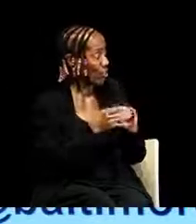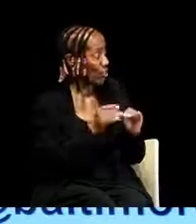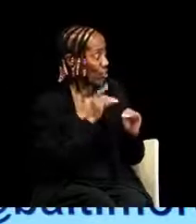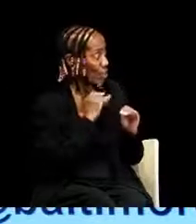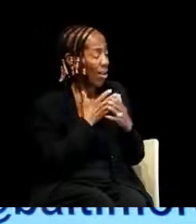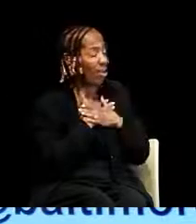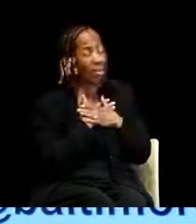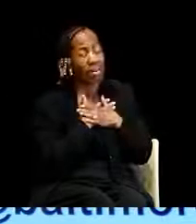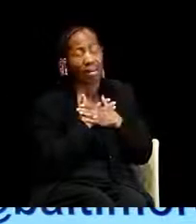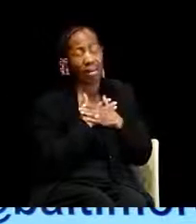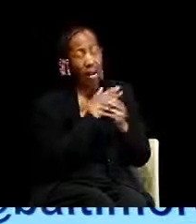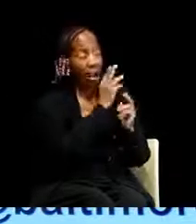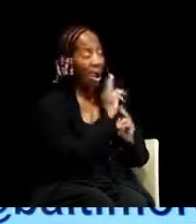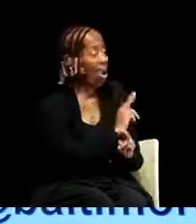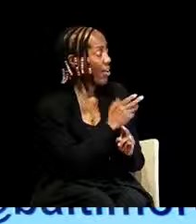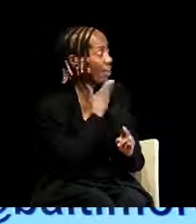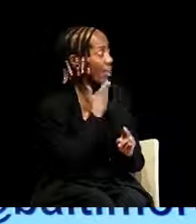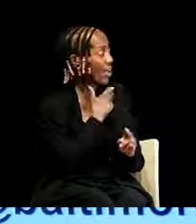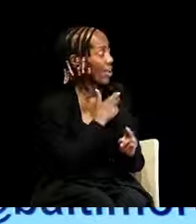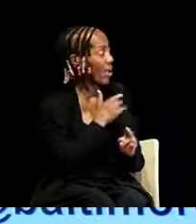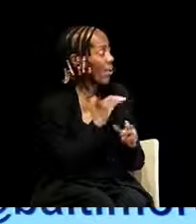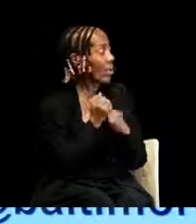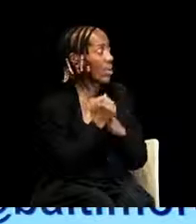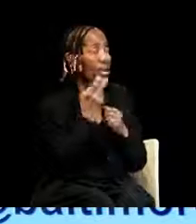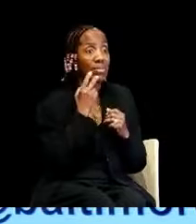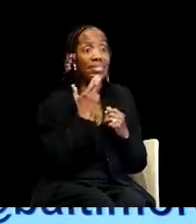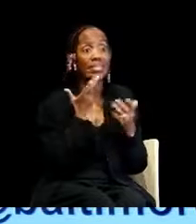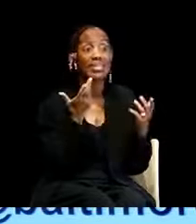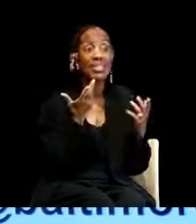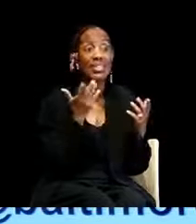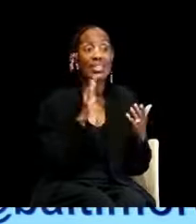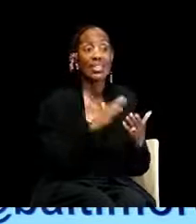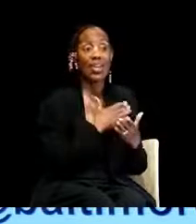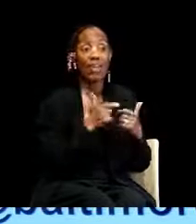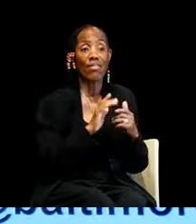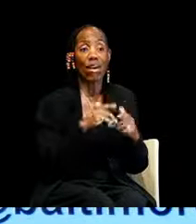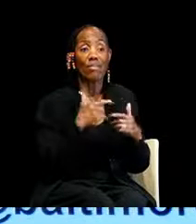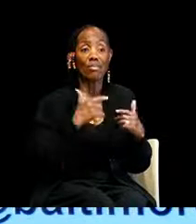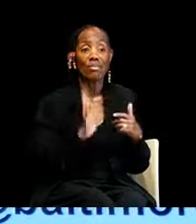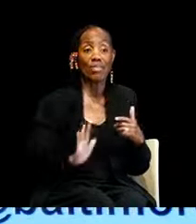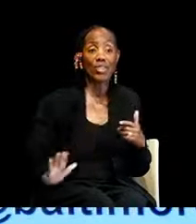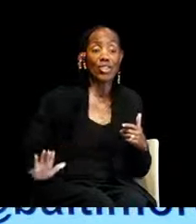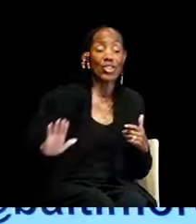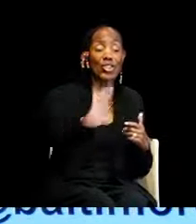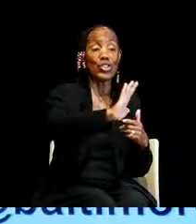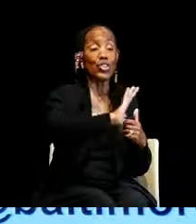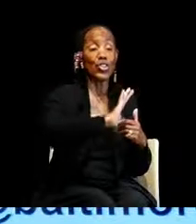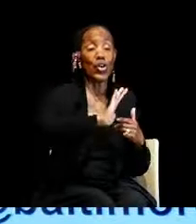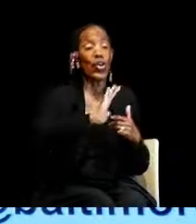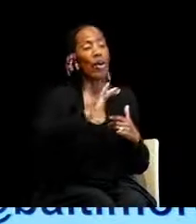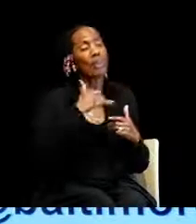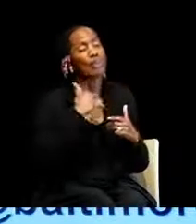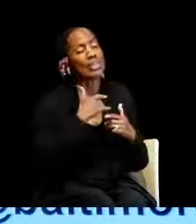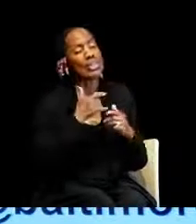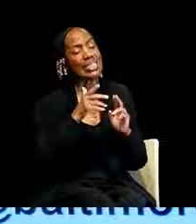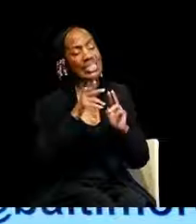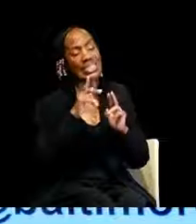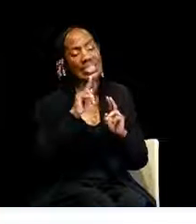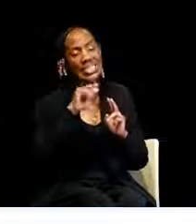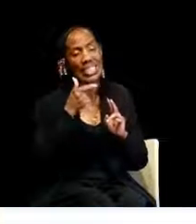you. Such a true honor. Thank you. We'd love to see what this all looks like from your side. If you tag us on your social media of choice,